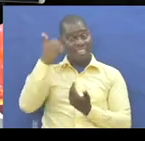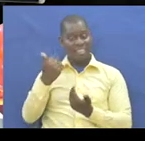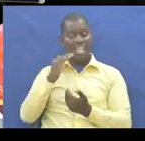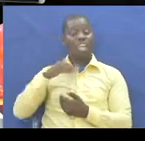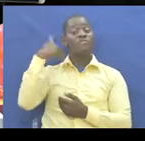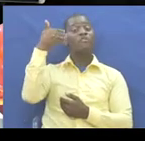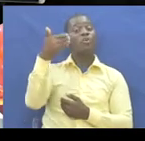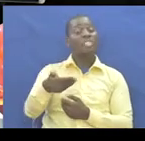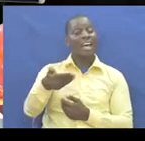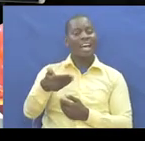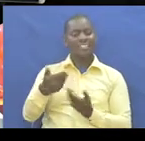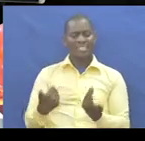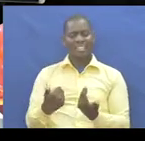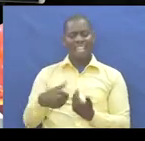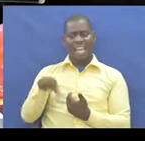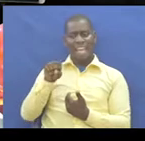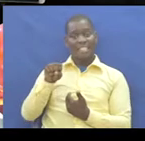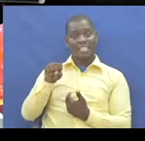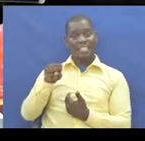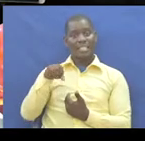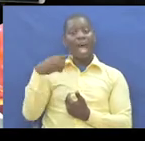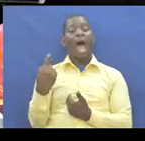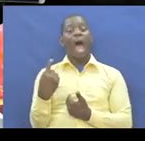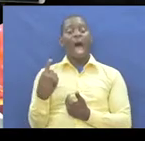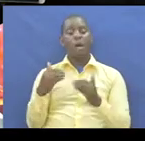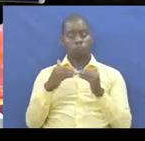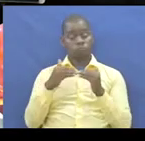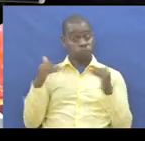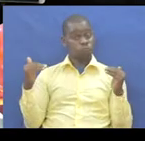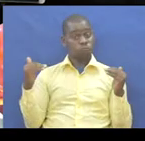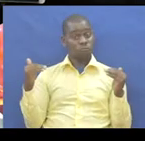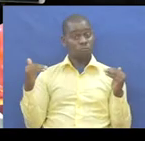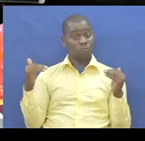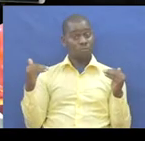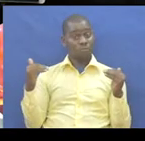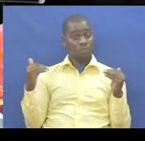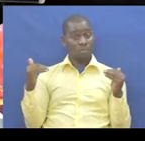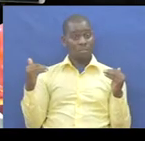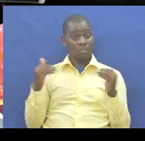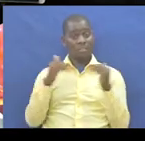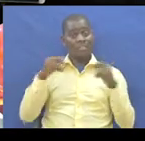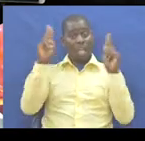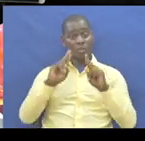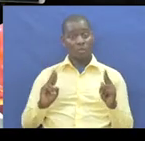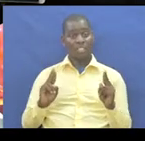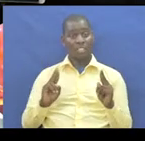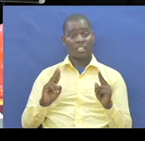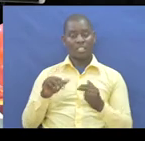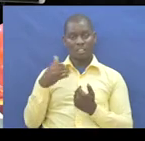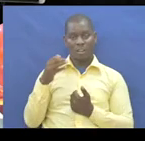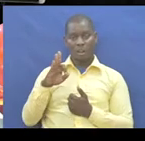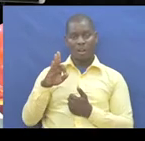you can put it as a memorizing in the future, that the